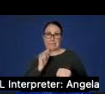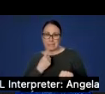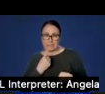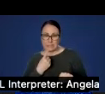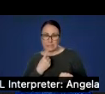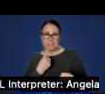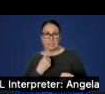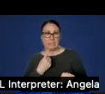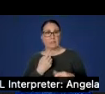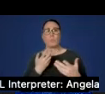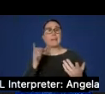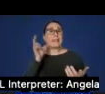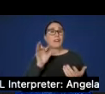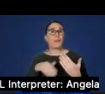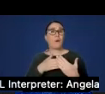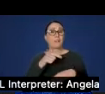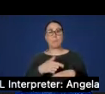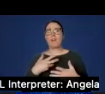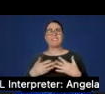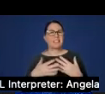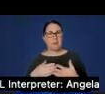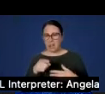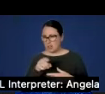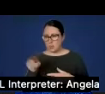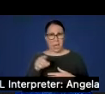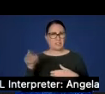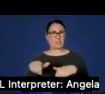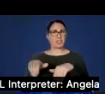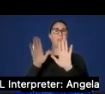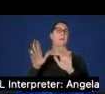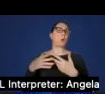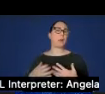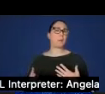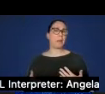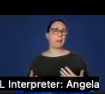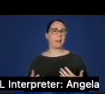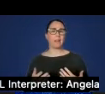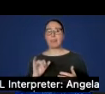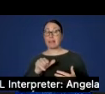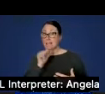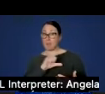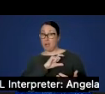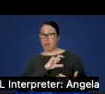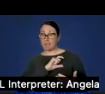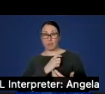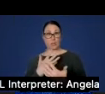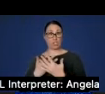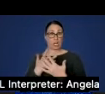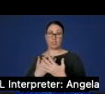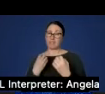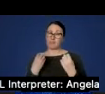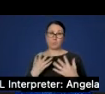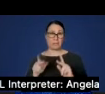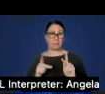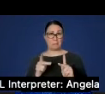are just going to let them go. Well, that's not the officer. I mean, their jails half the time overpopulated. Don't have a seat on the bench.